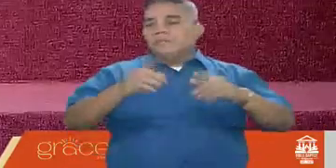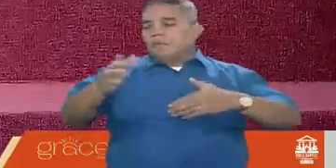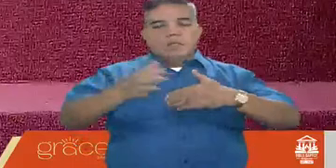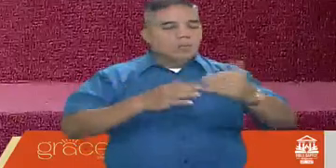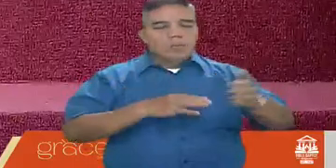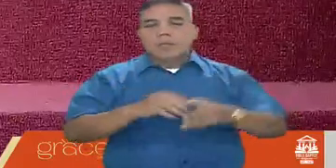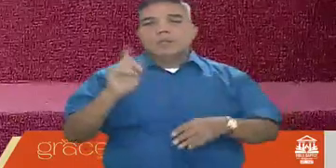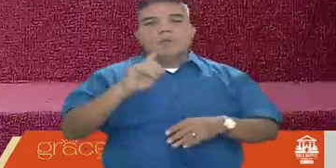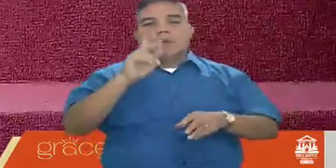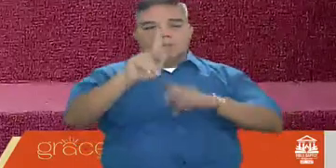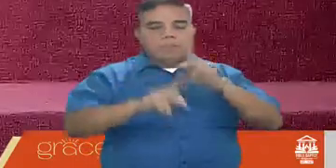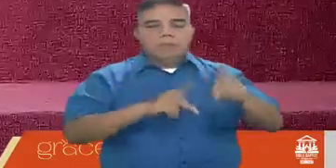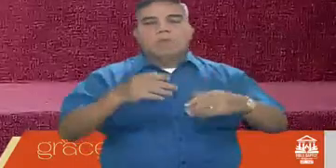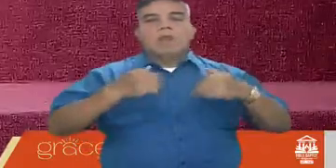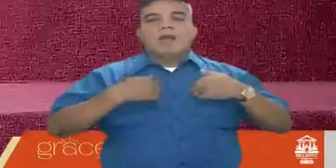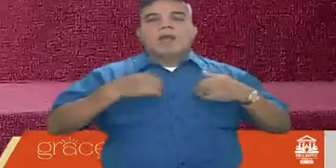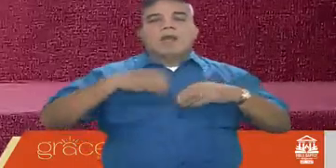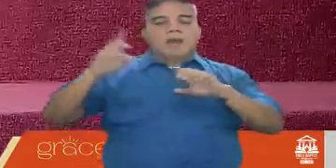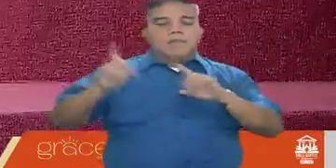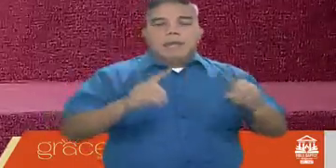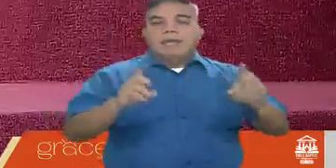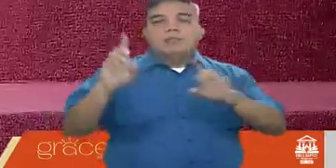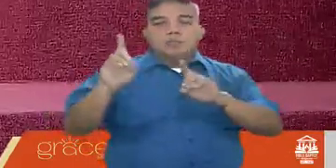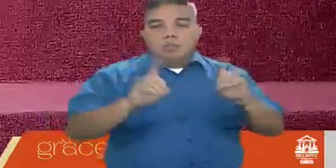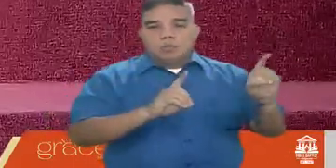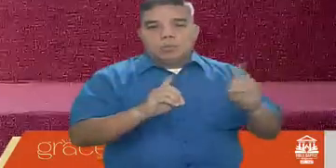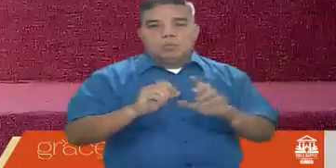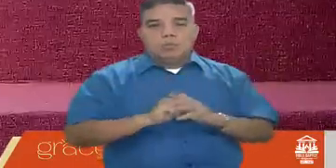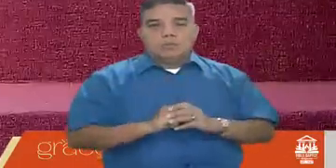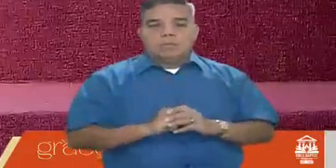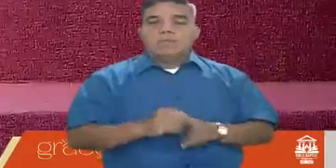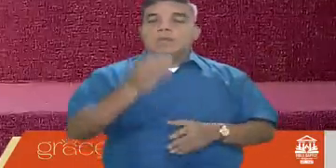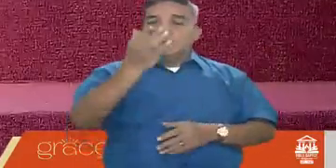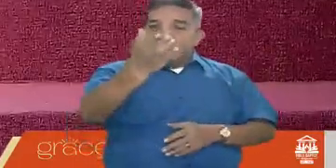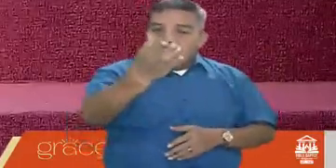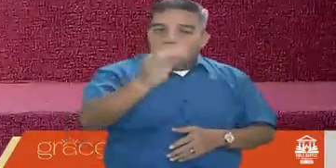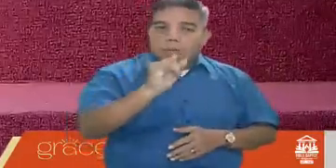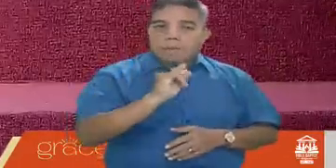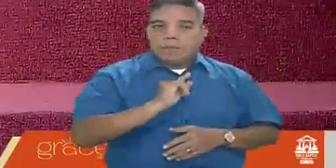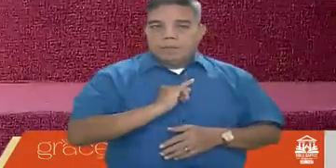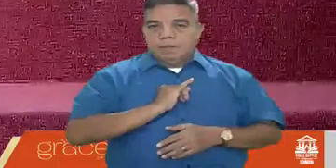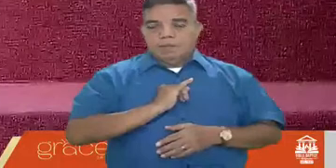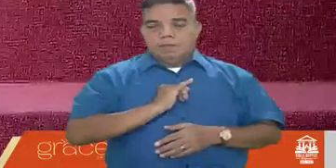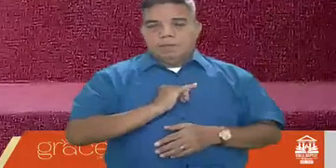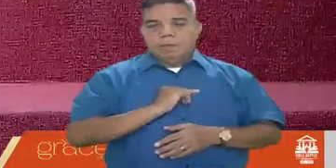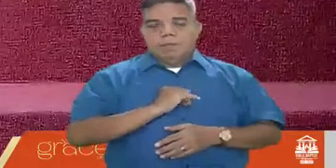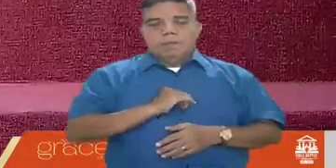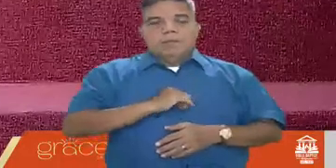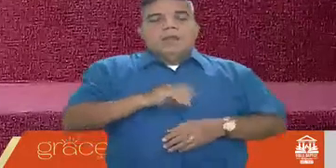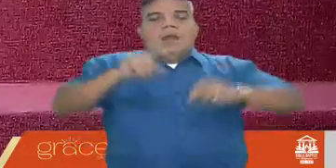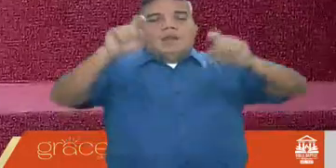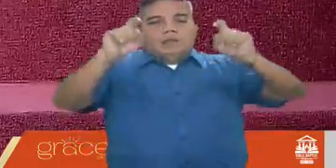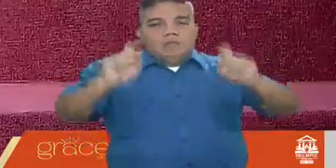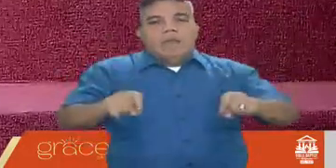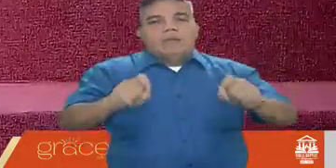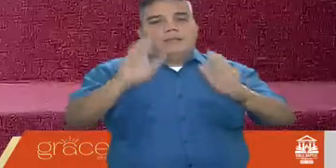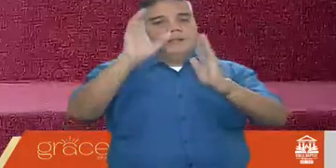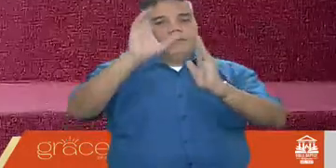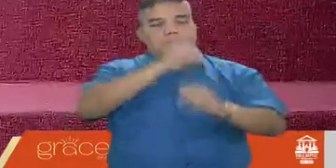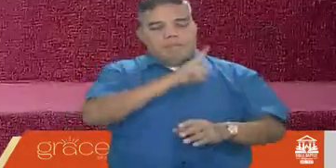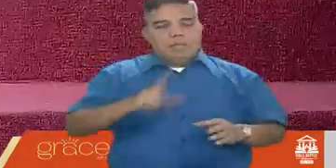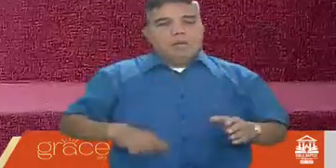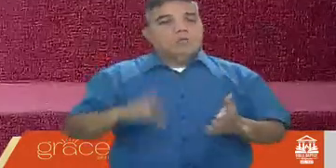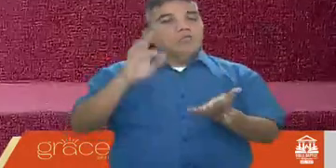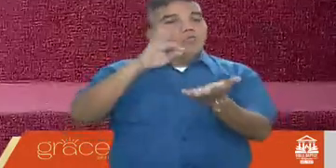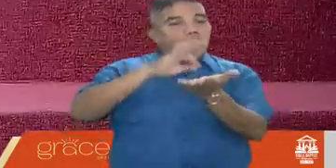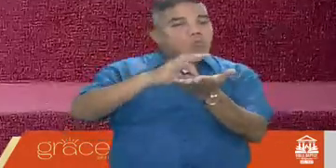But no matter what people have done or failed to do, you and me are commanded by the Lord